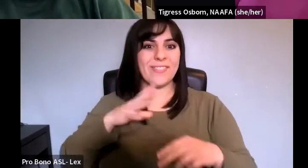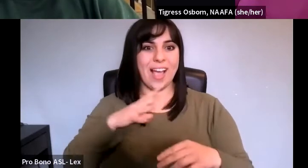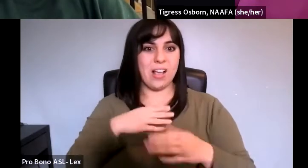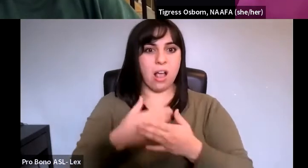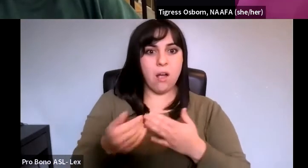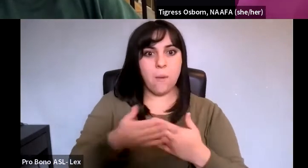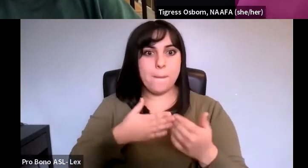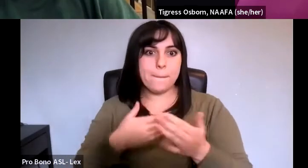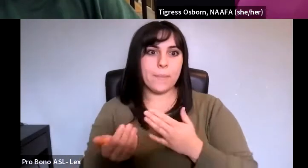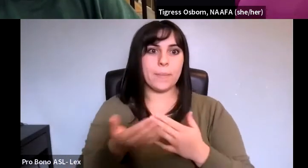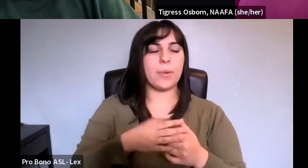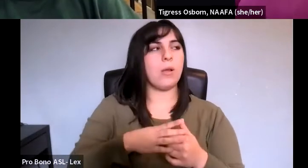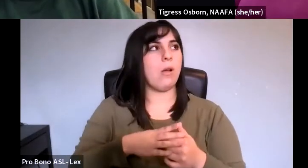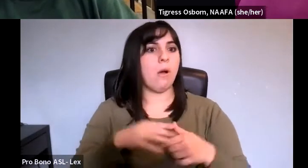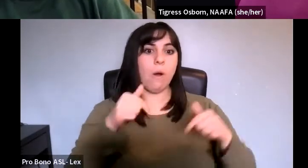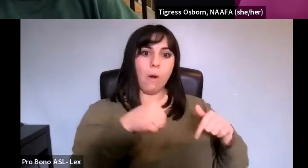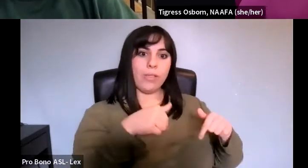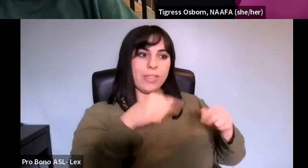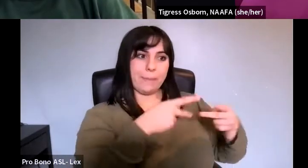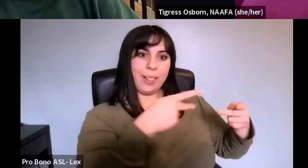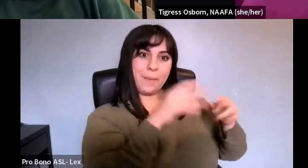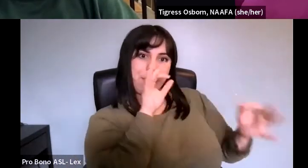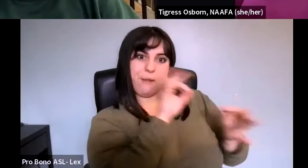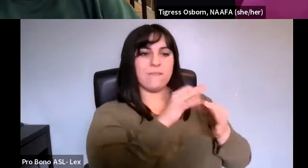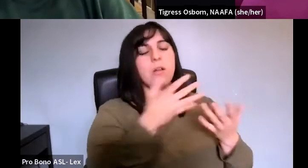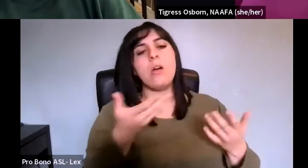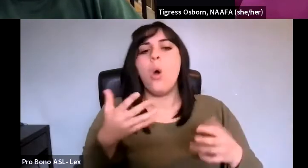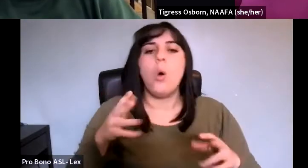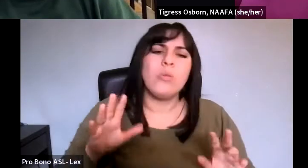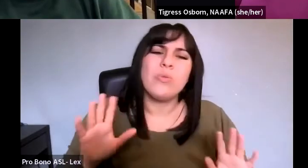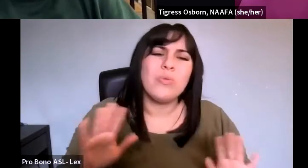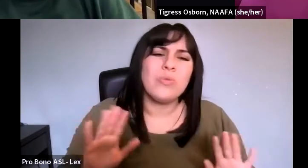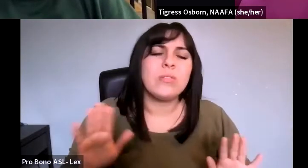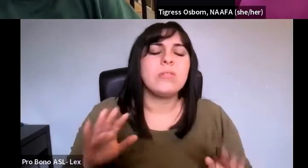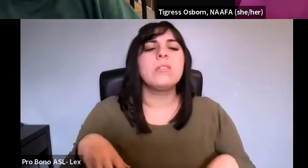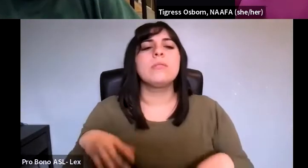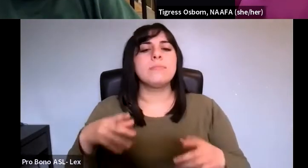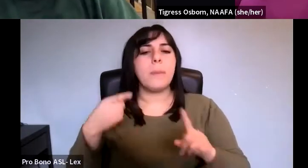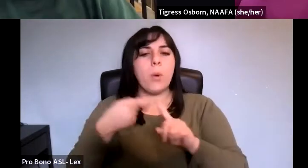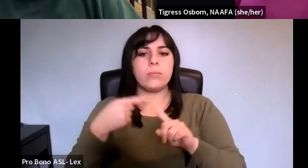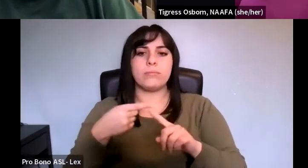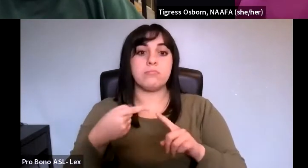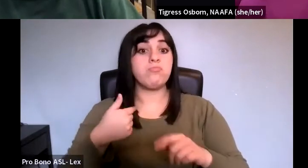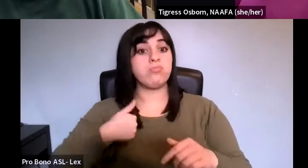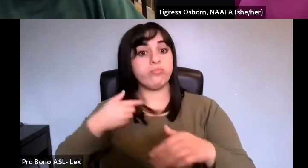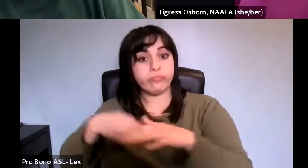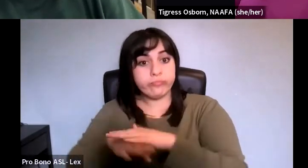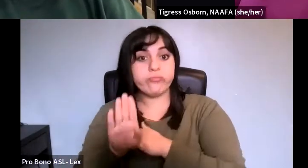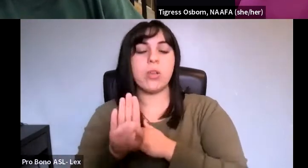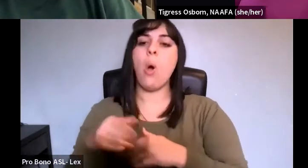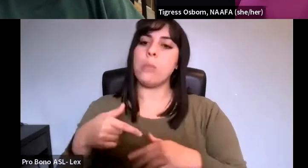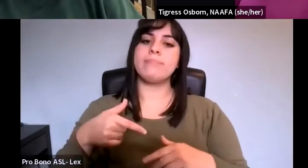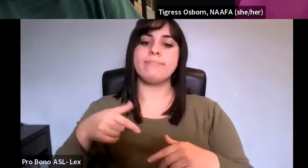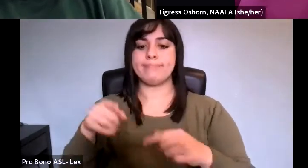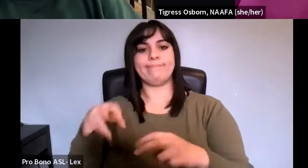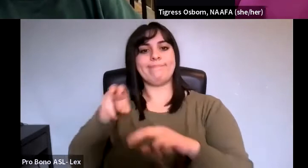well, then this venue is perfect. Right. It just means you can go, oh, thank God, I'm going to be comfortable, but it's not over, because